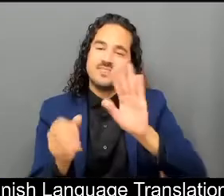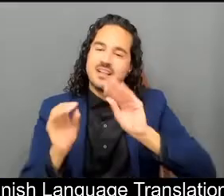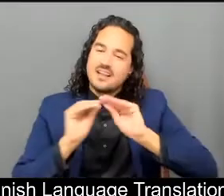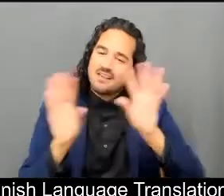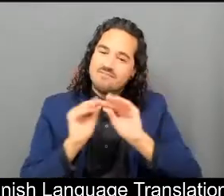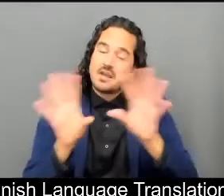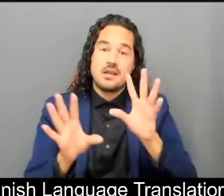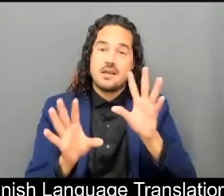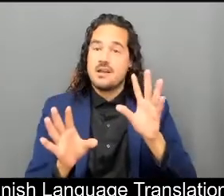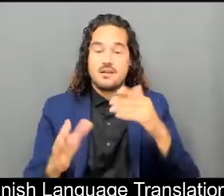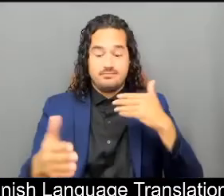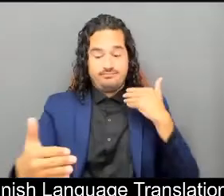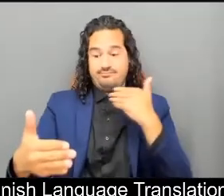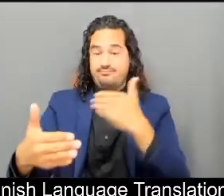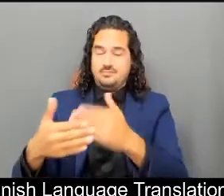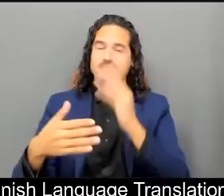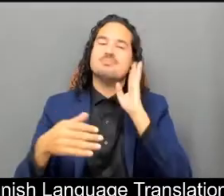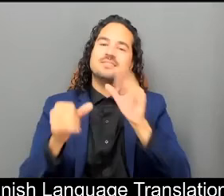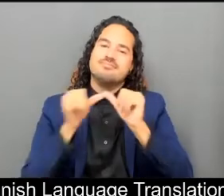going to get better.